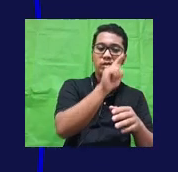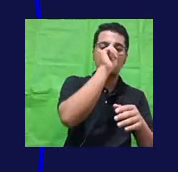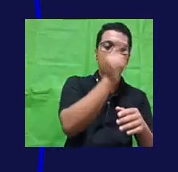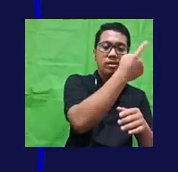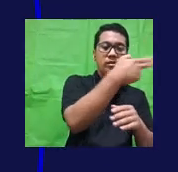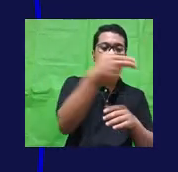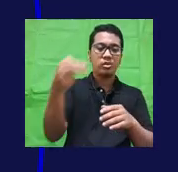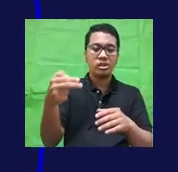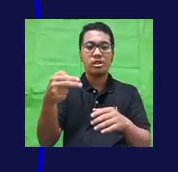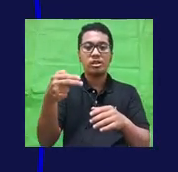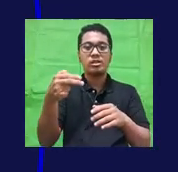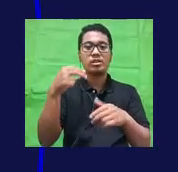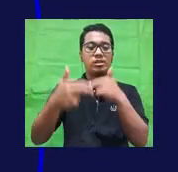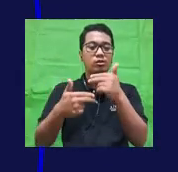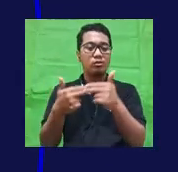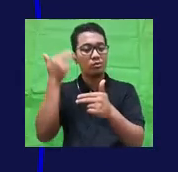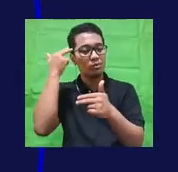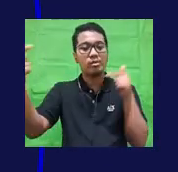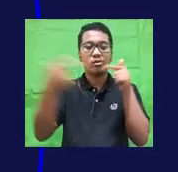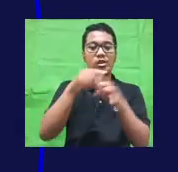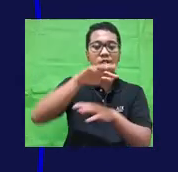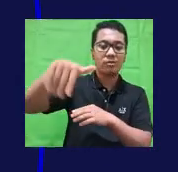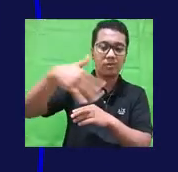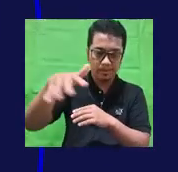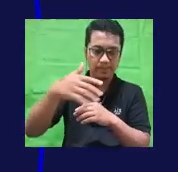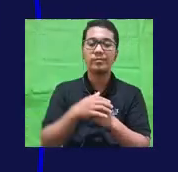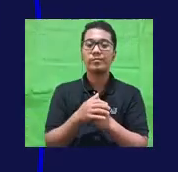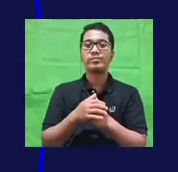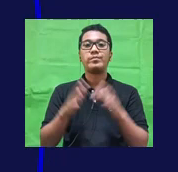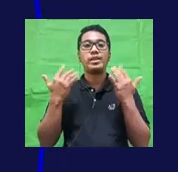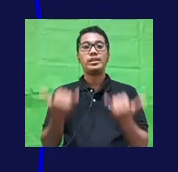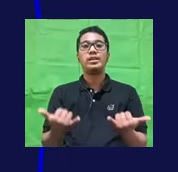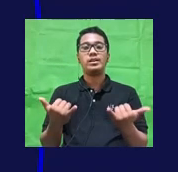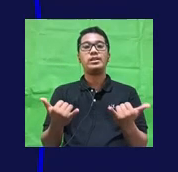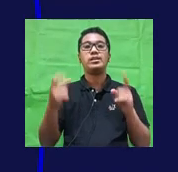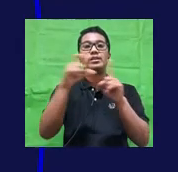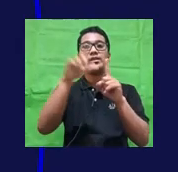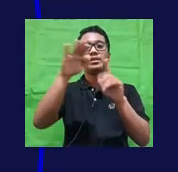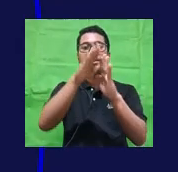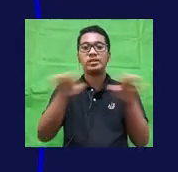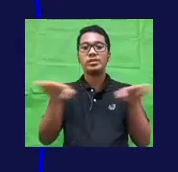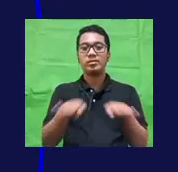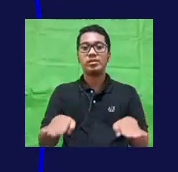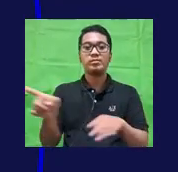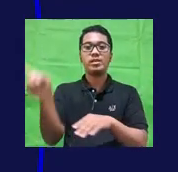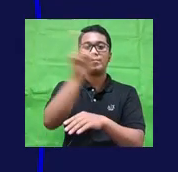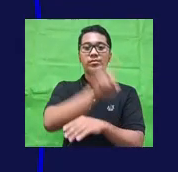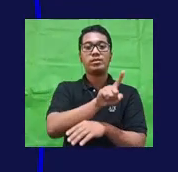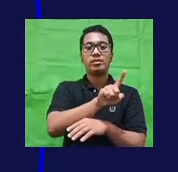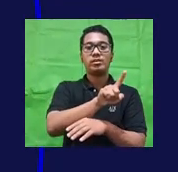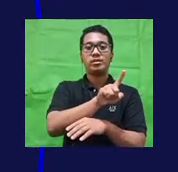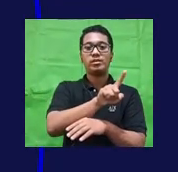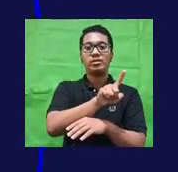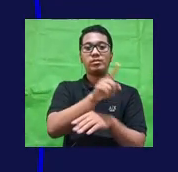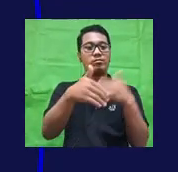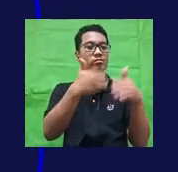of my family. So in this, from September to this whole process that was there, we were developed